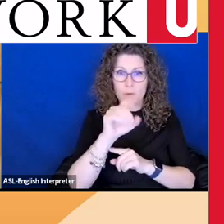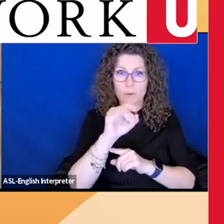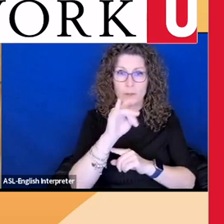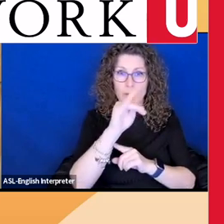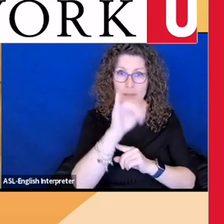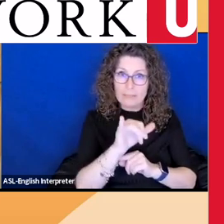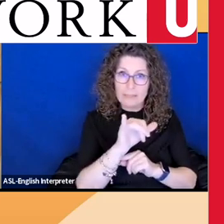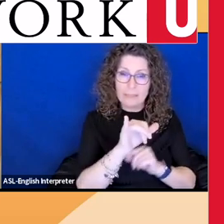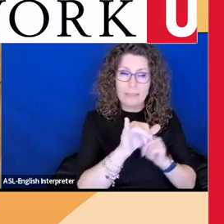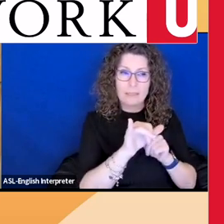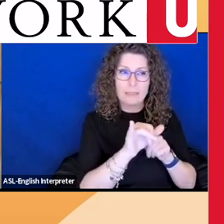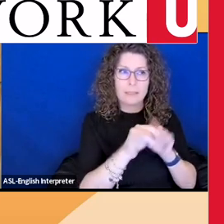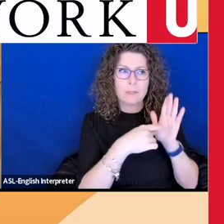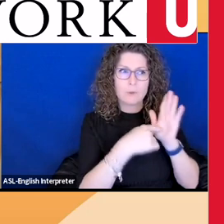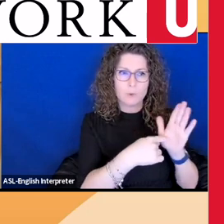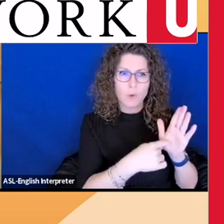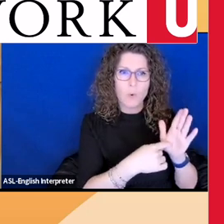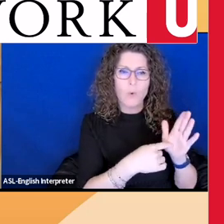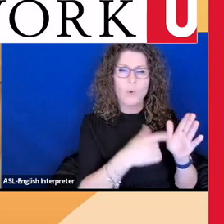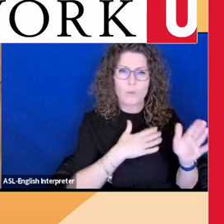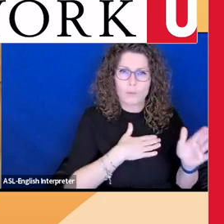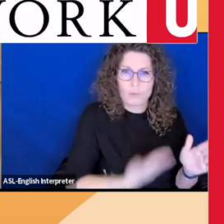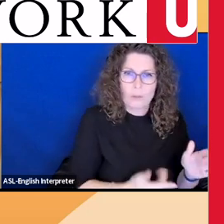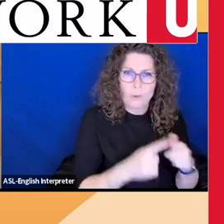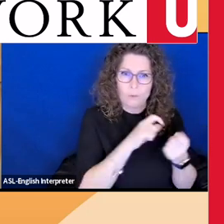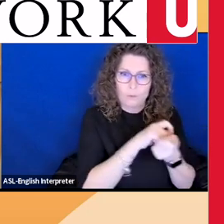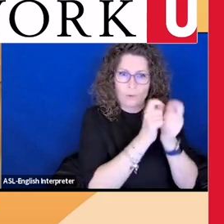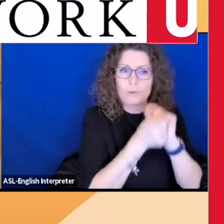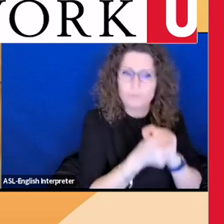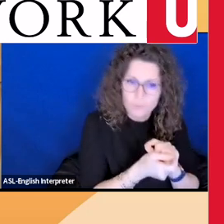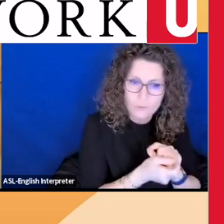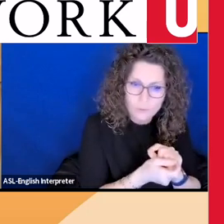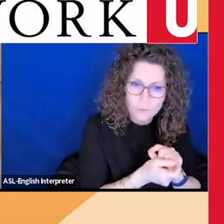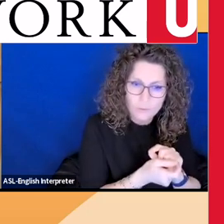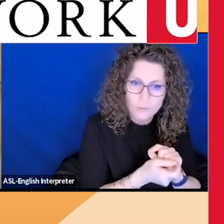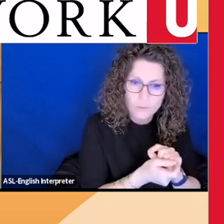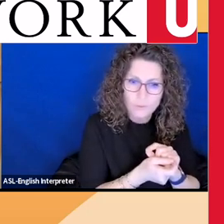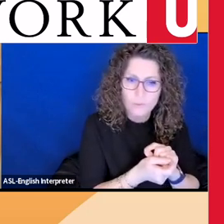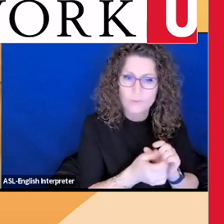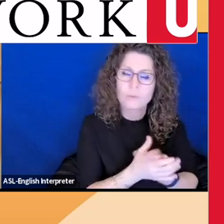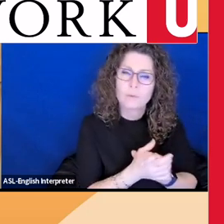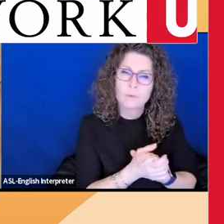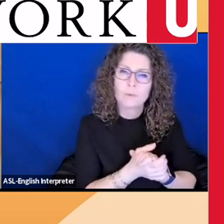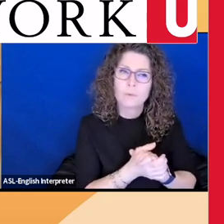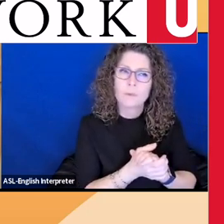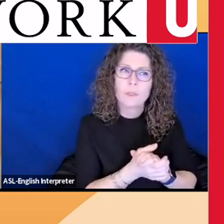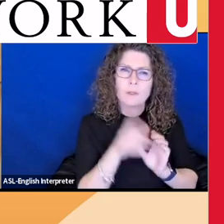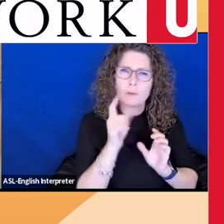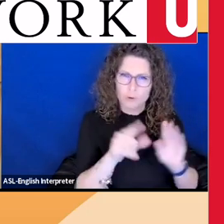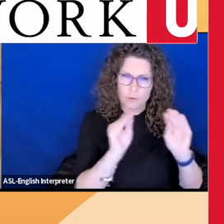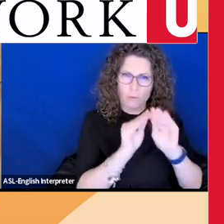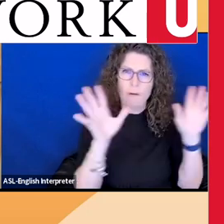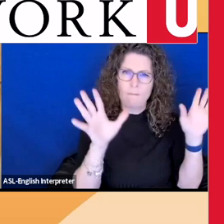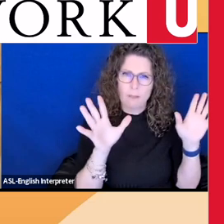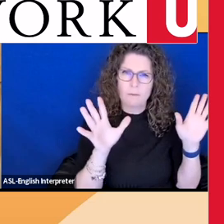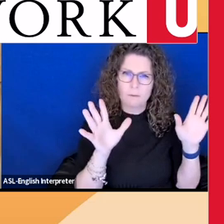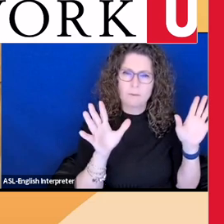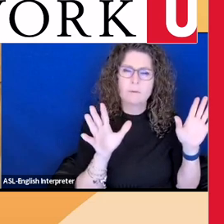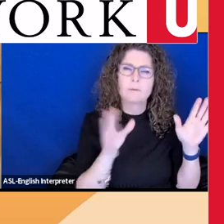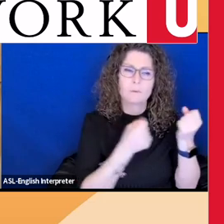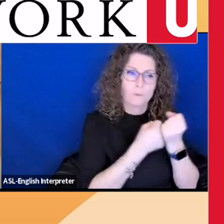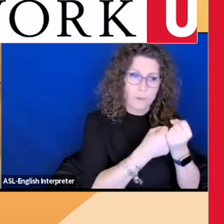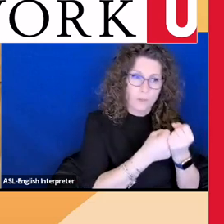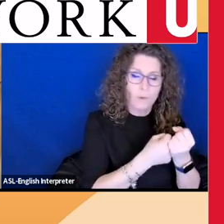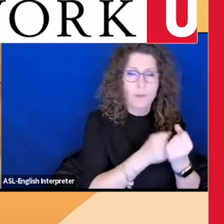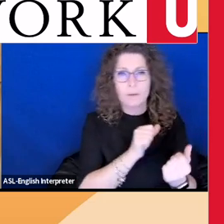desired change and thus an ethic. It should be obvious that solidarity and pedagogy share in common that